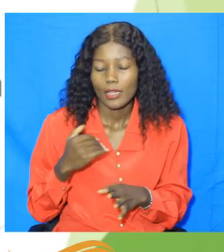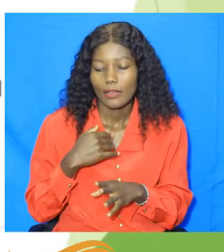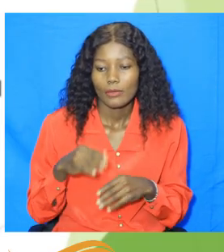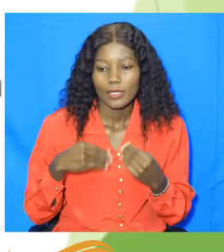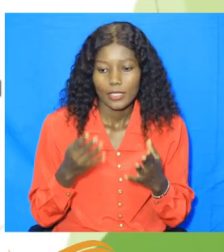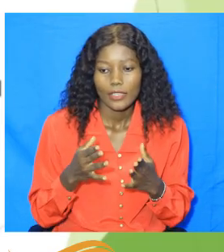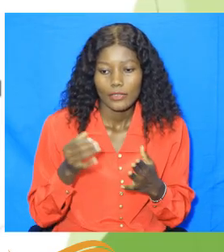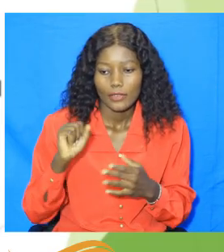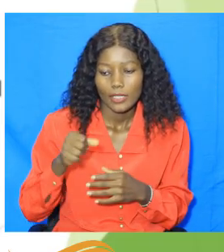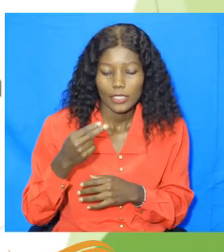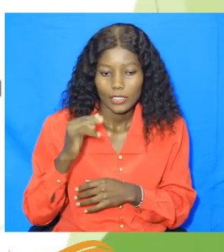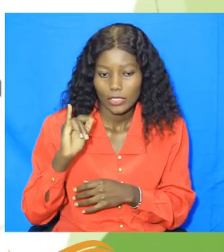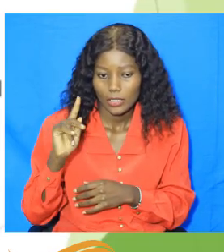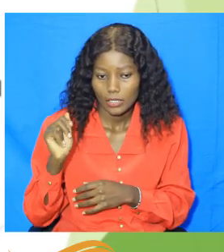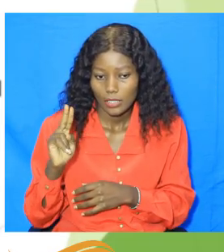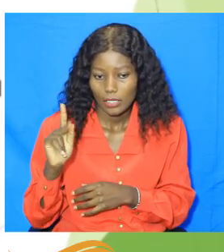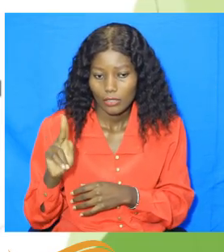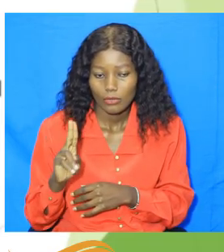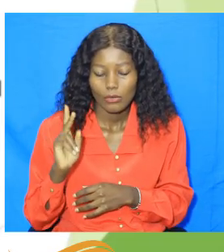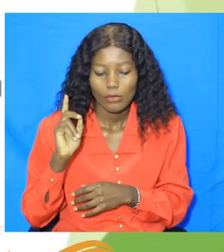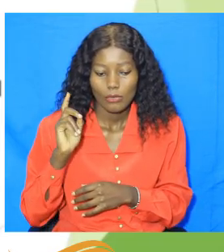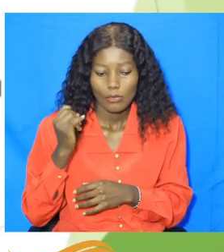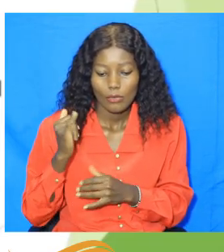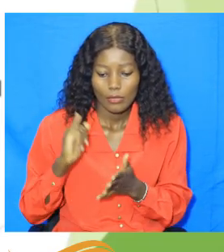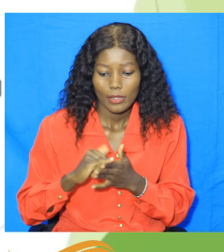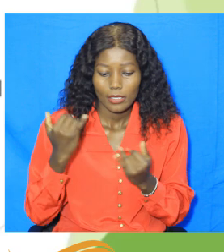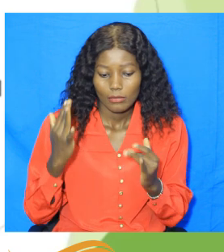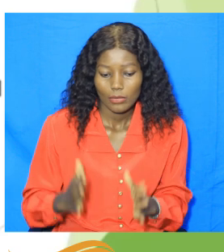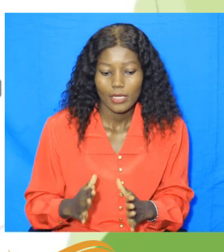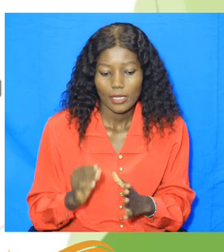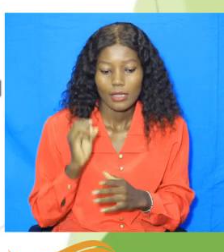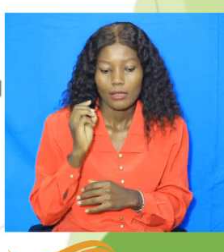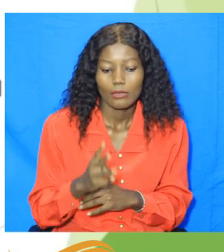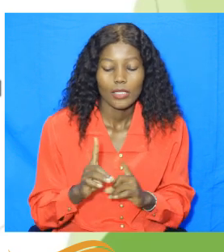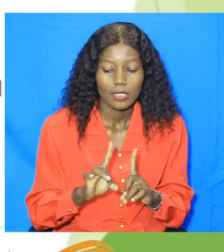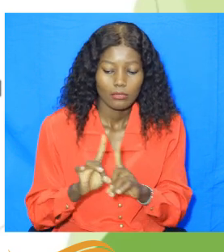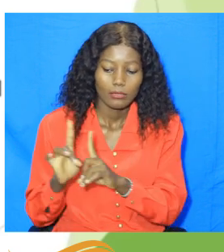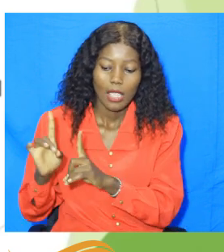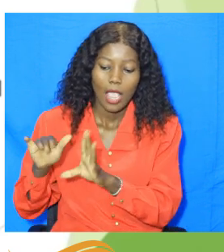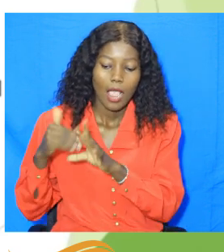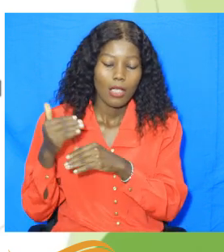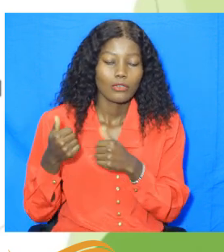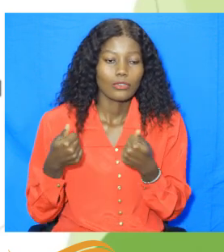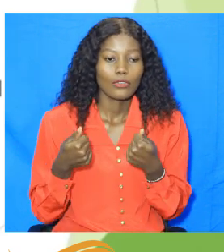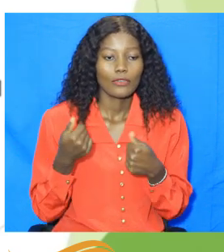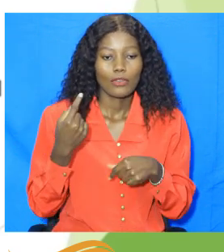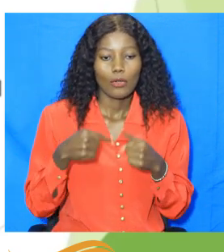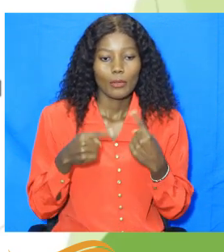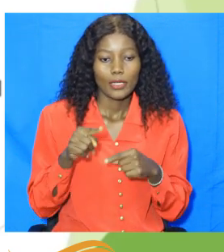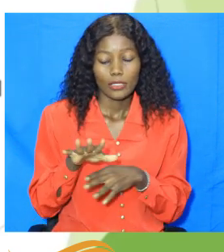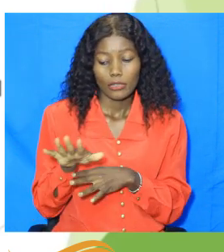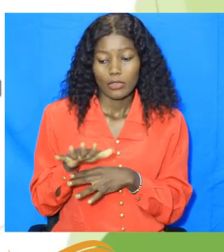means that athlete will have to be escorted out of the competition area. That athlete won't